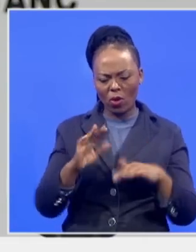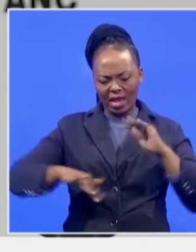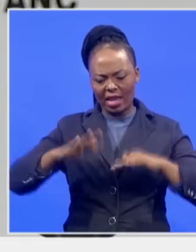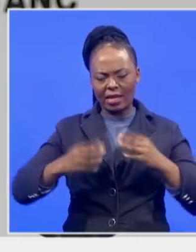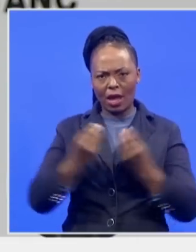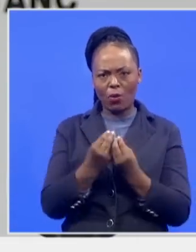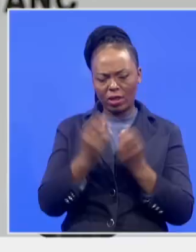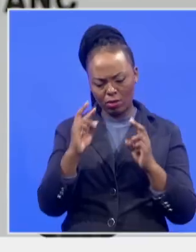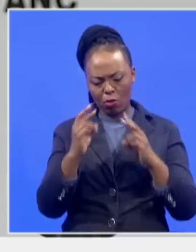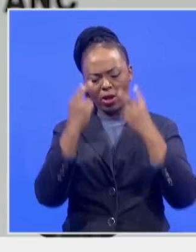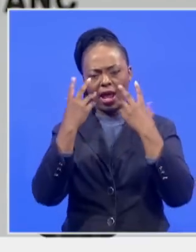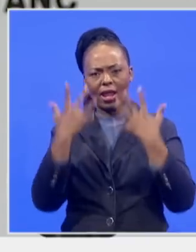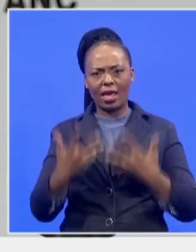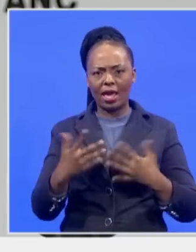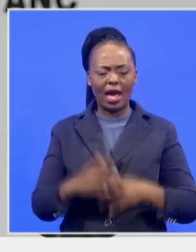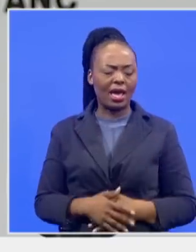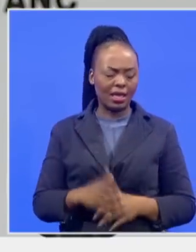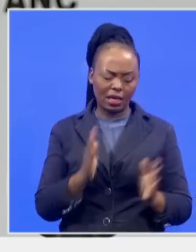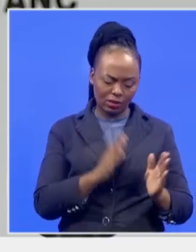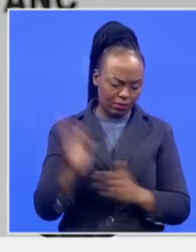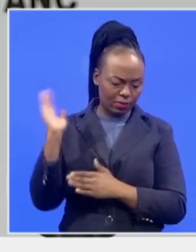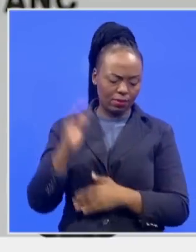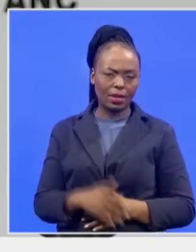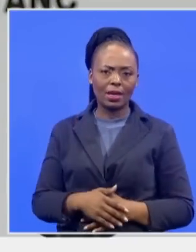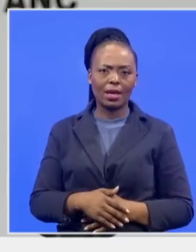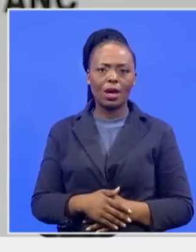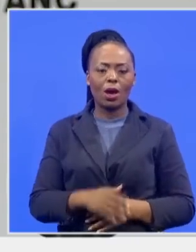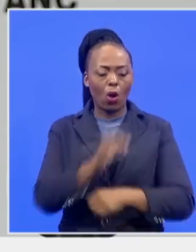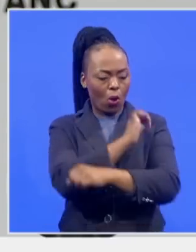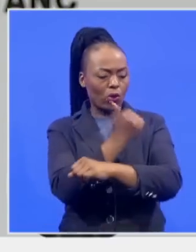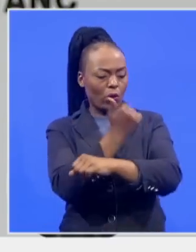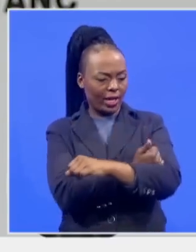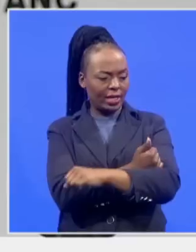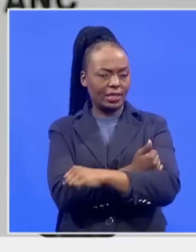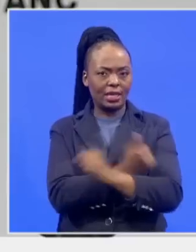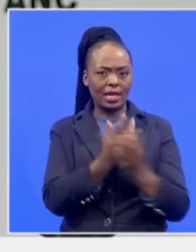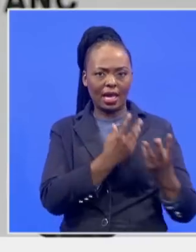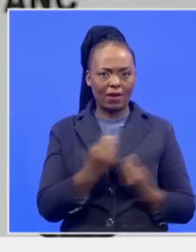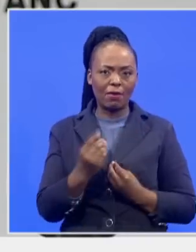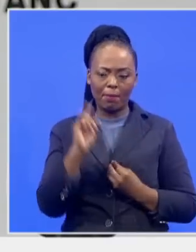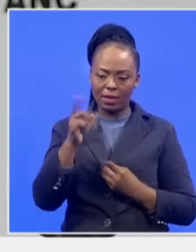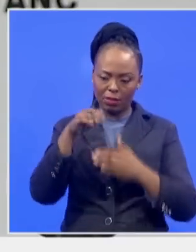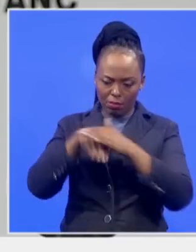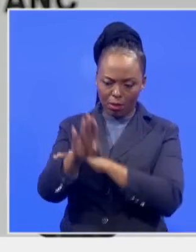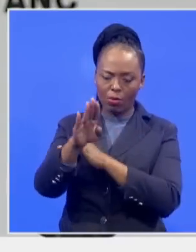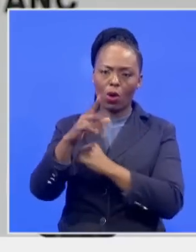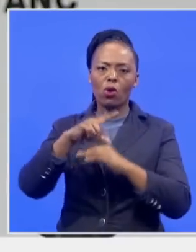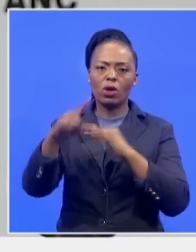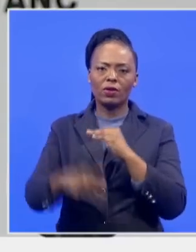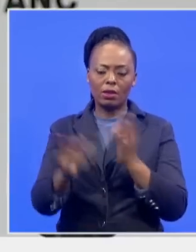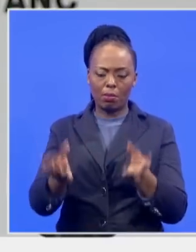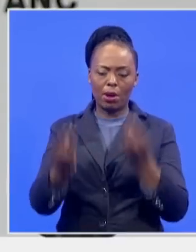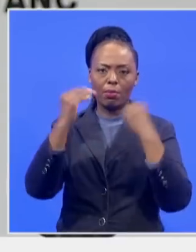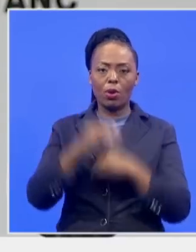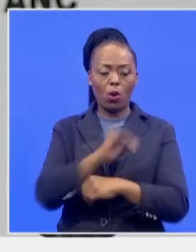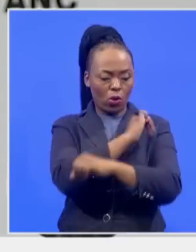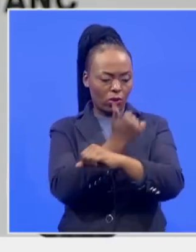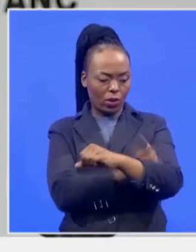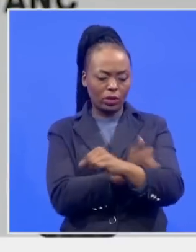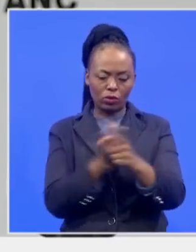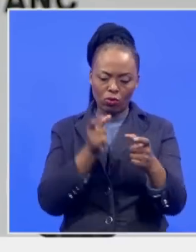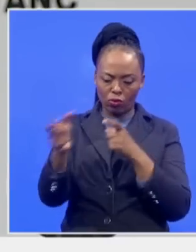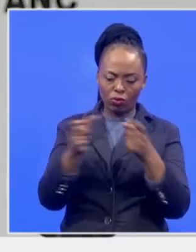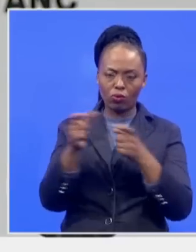That the authority they have surrendered to us, they must go and get it in their conference. The authority to run the Youth